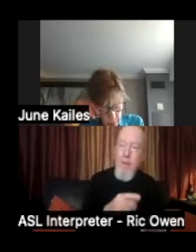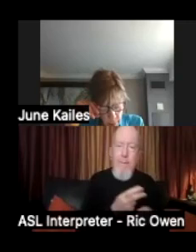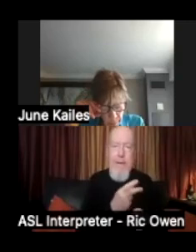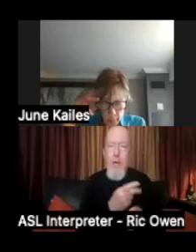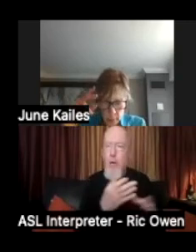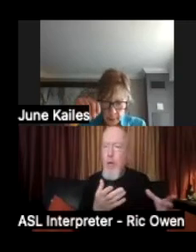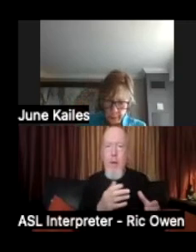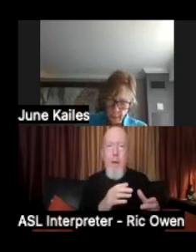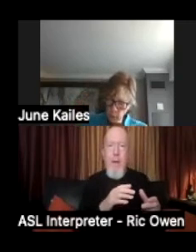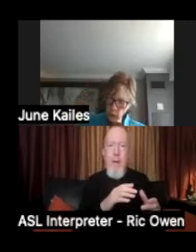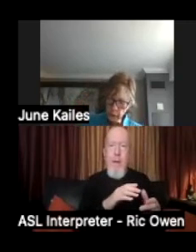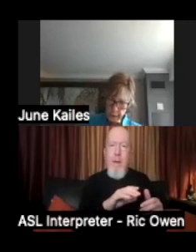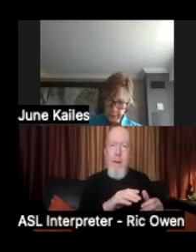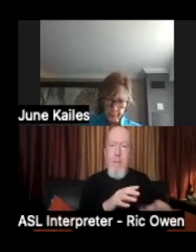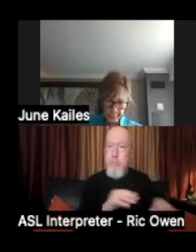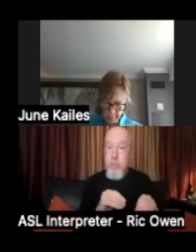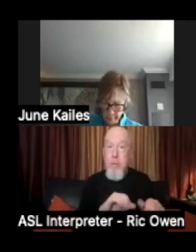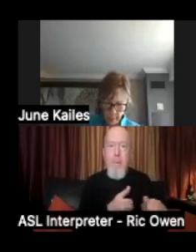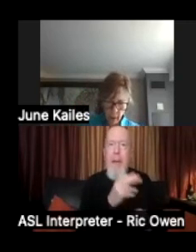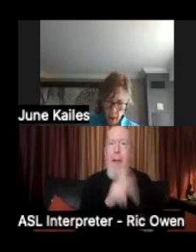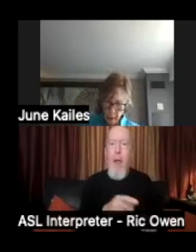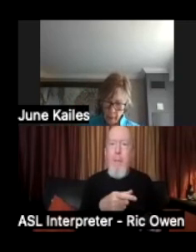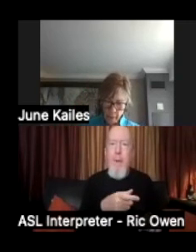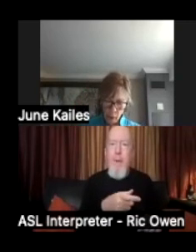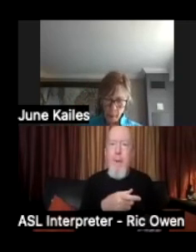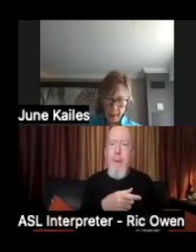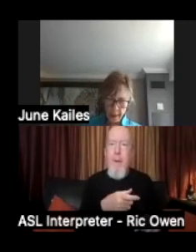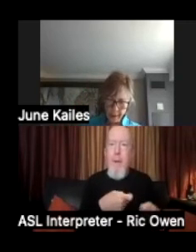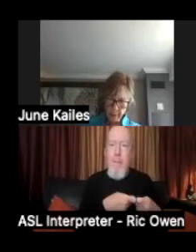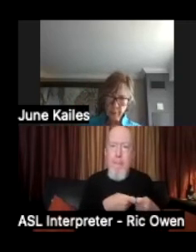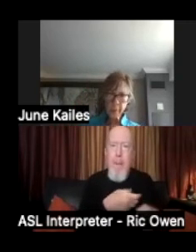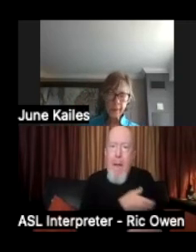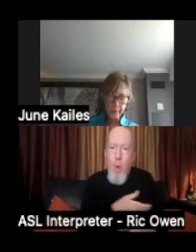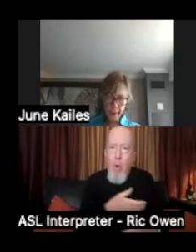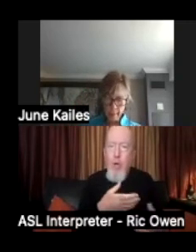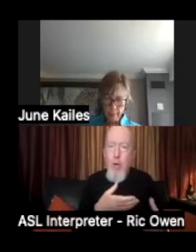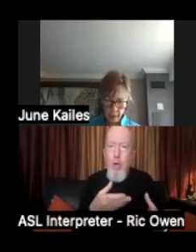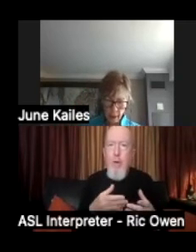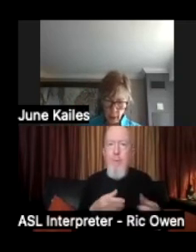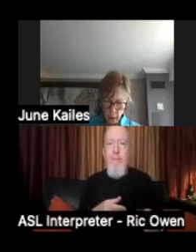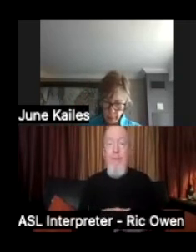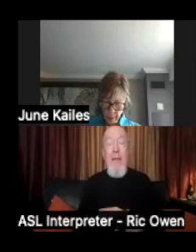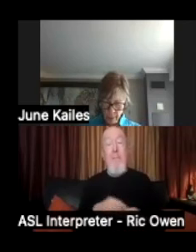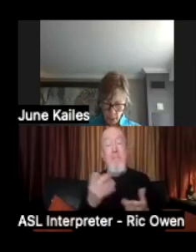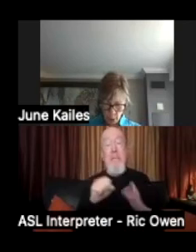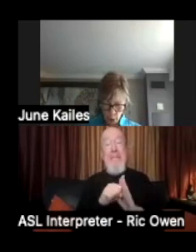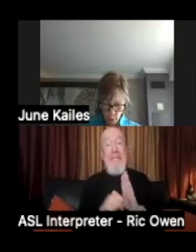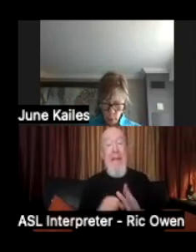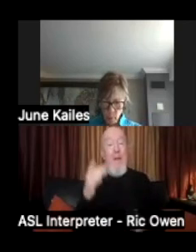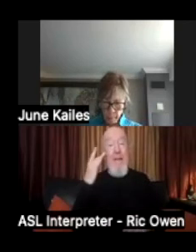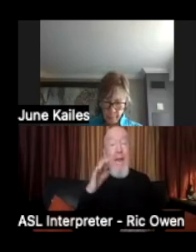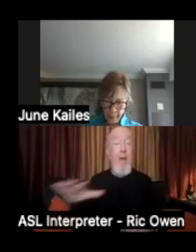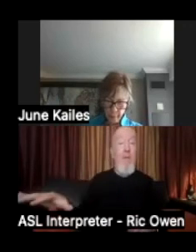and power needs in emergencies. That we've come a long way in California in helping people